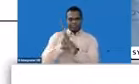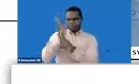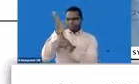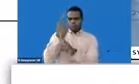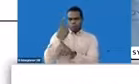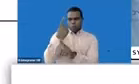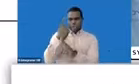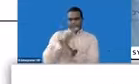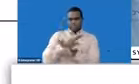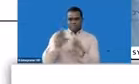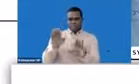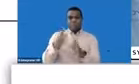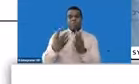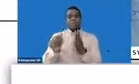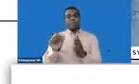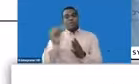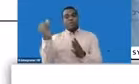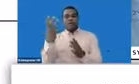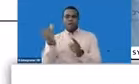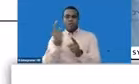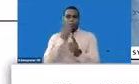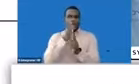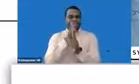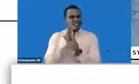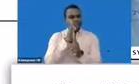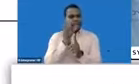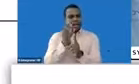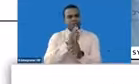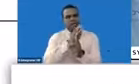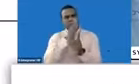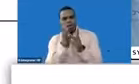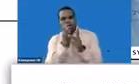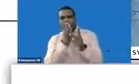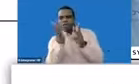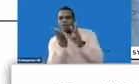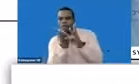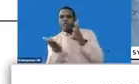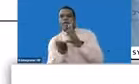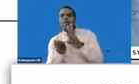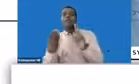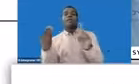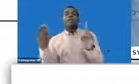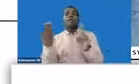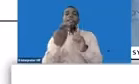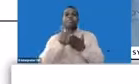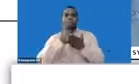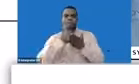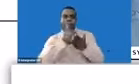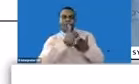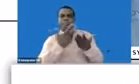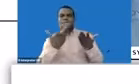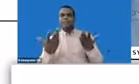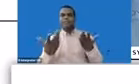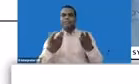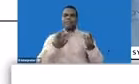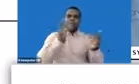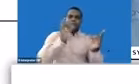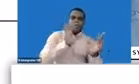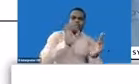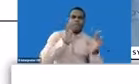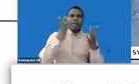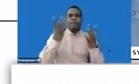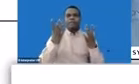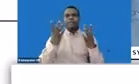a form. And then the repository has best practices linked to different formats,